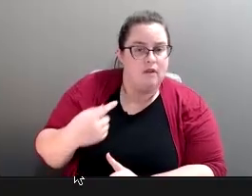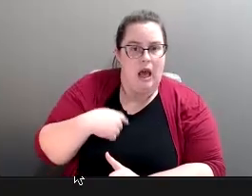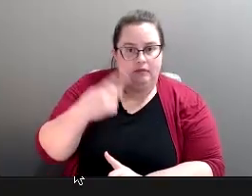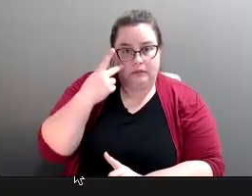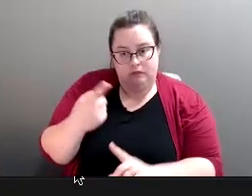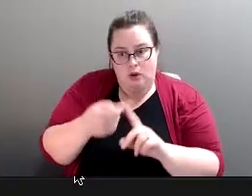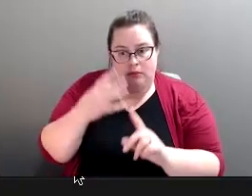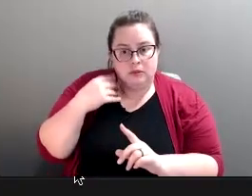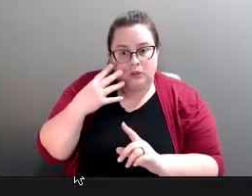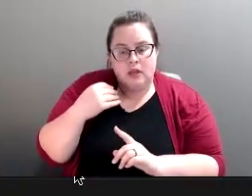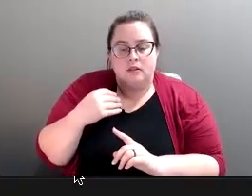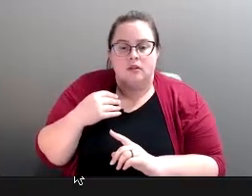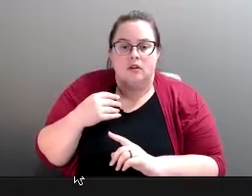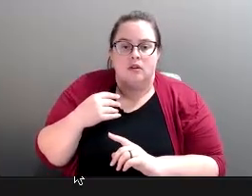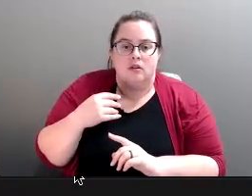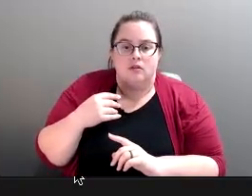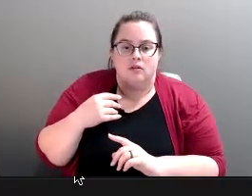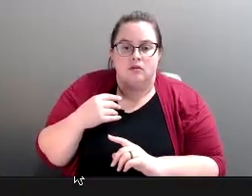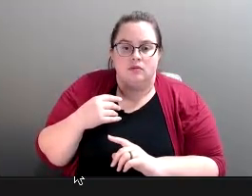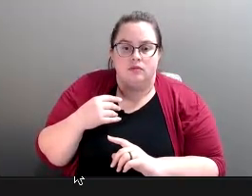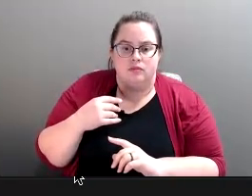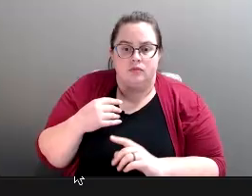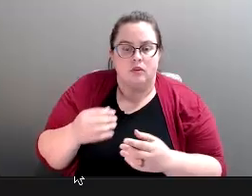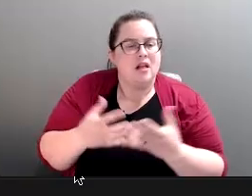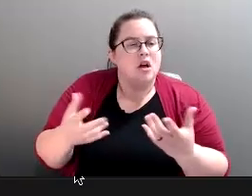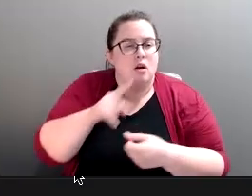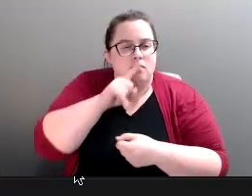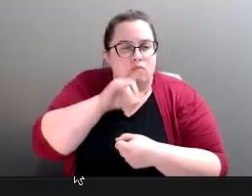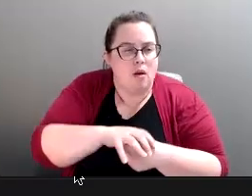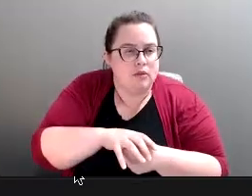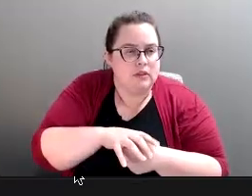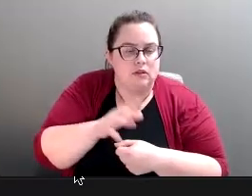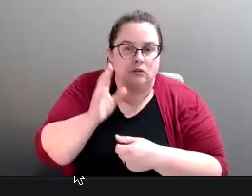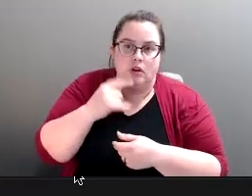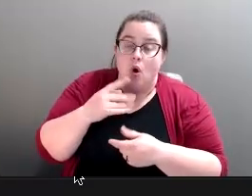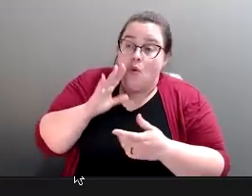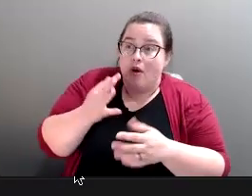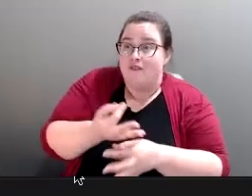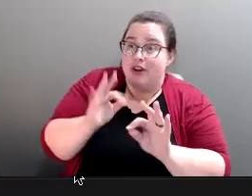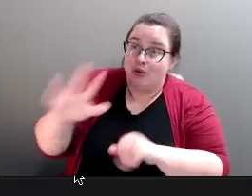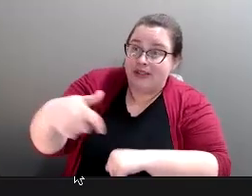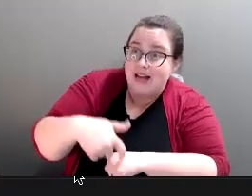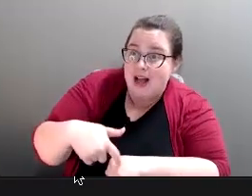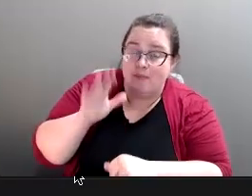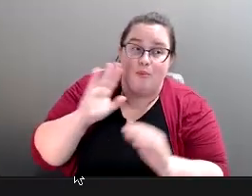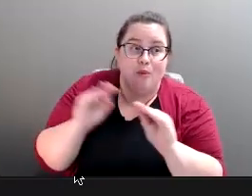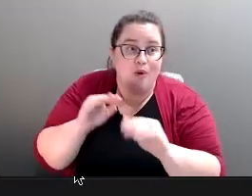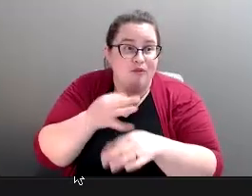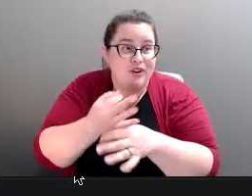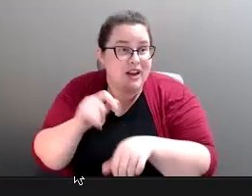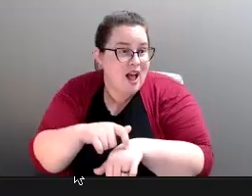experience, like a lot of promises that hey, you're gonna free up a lot of time, but we know